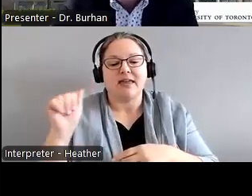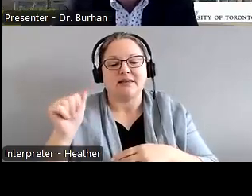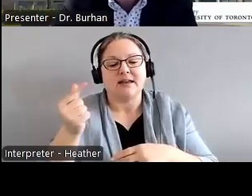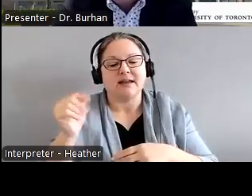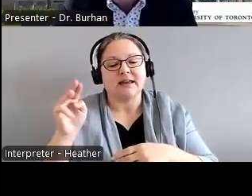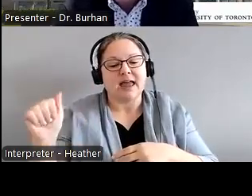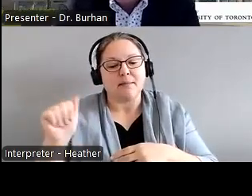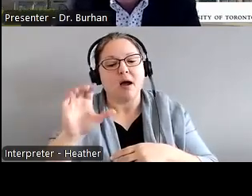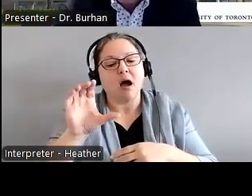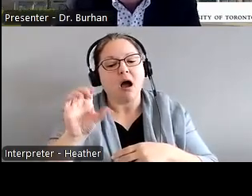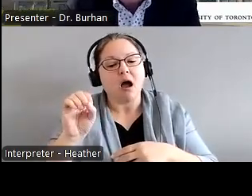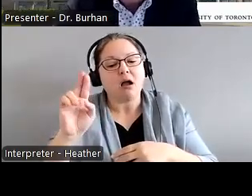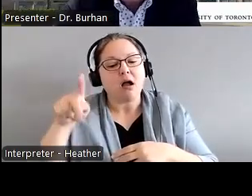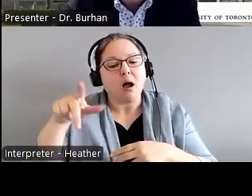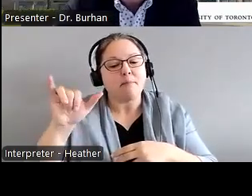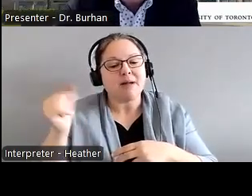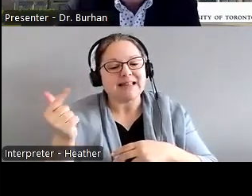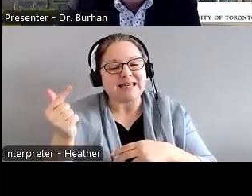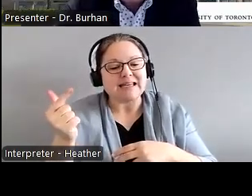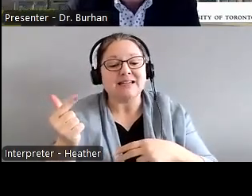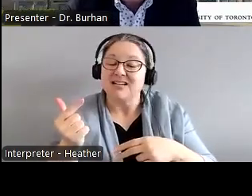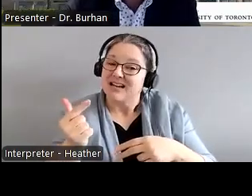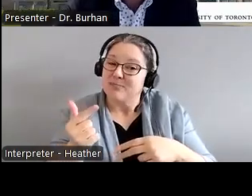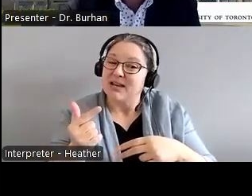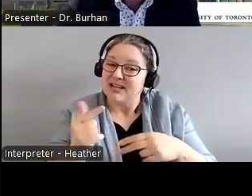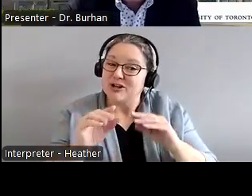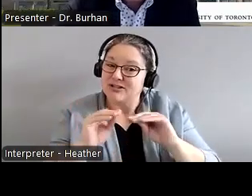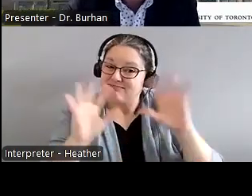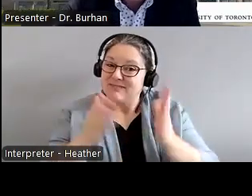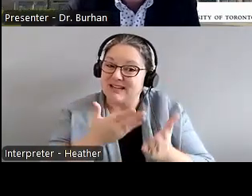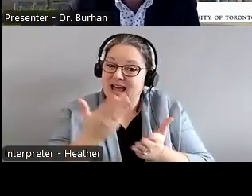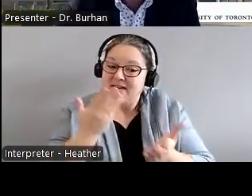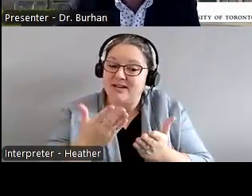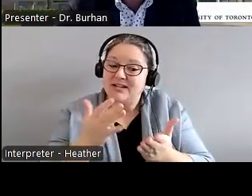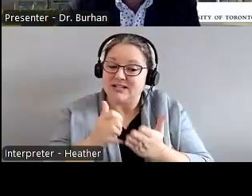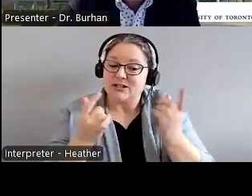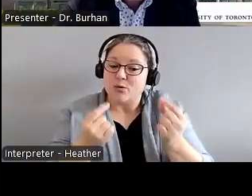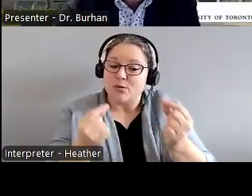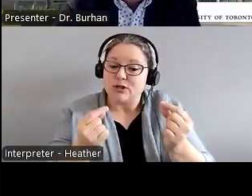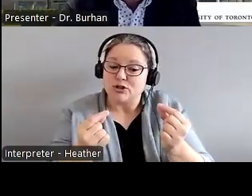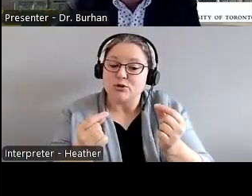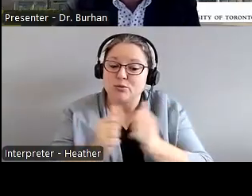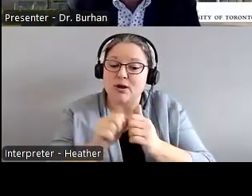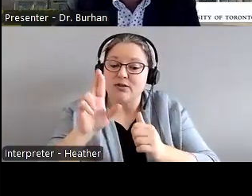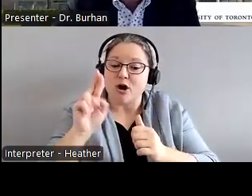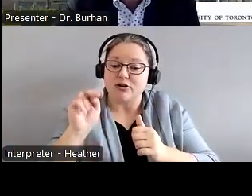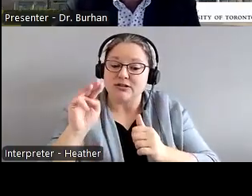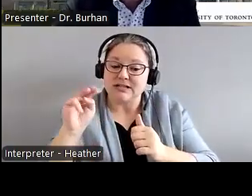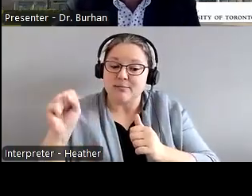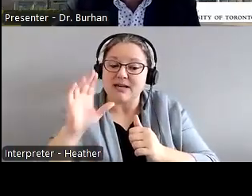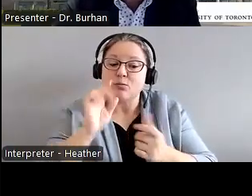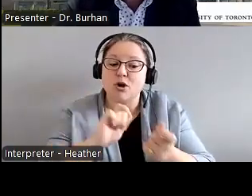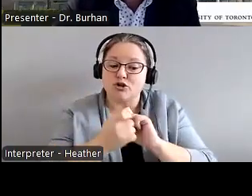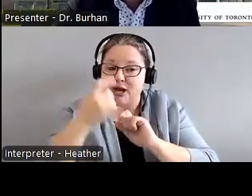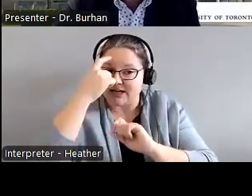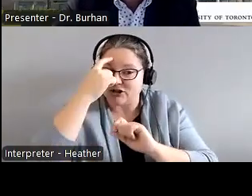there's definitely evidence that what we do with RTMS translate to neuroplastic effect. We have actually published years